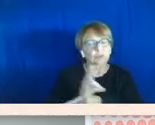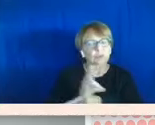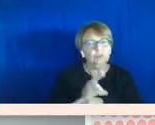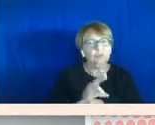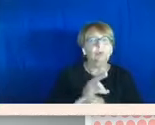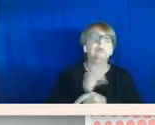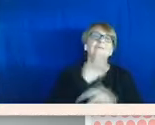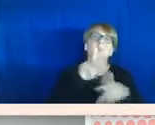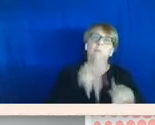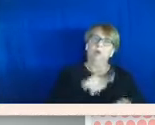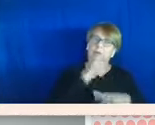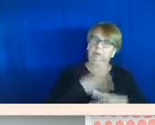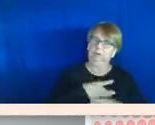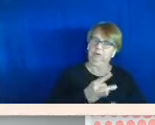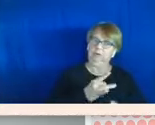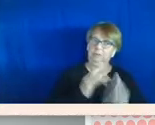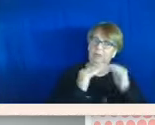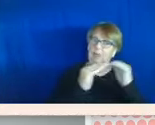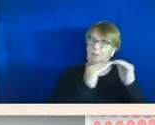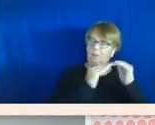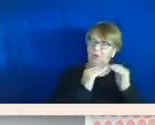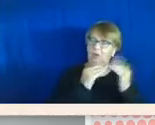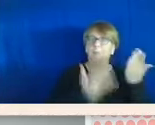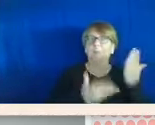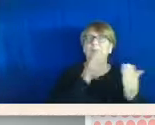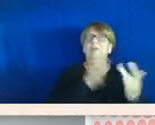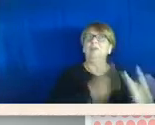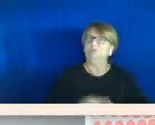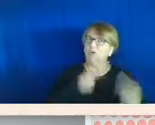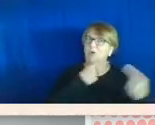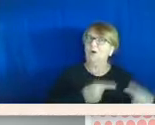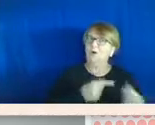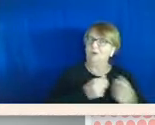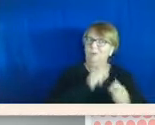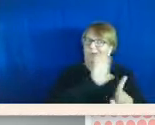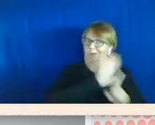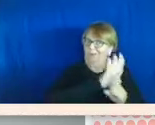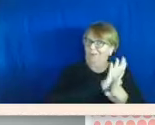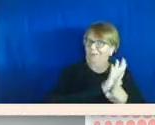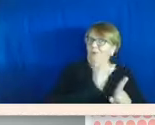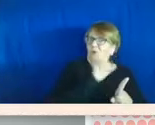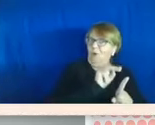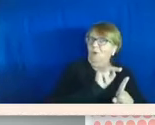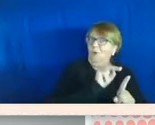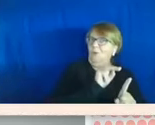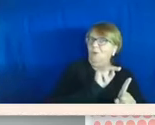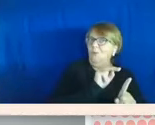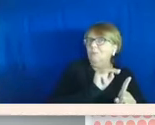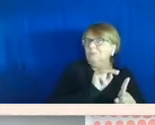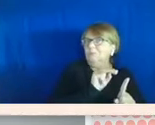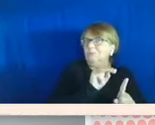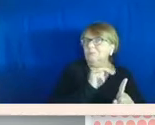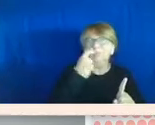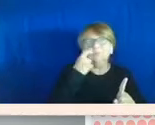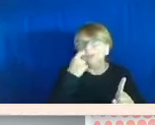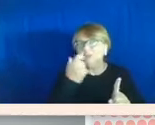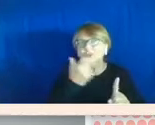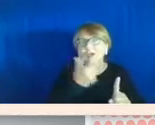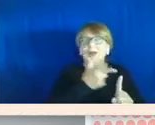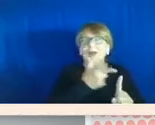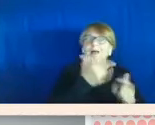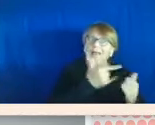probably someone who struggles with their own substance use disorder and who is in their own recovery. Mm-hmm. And that